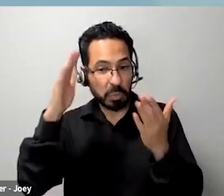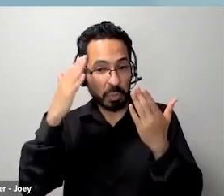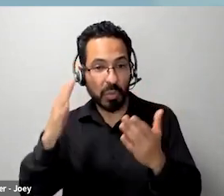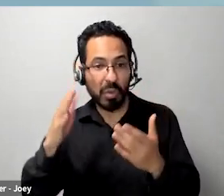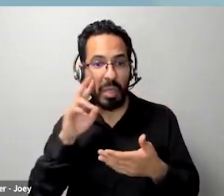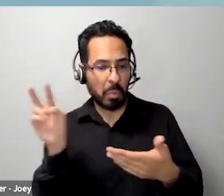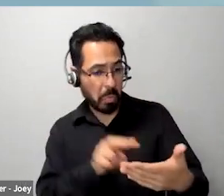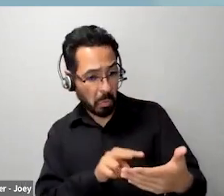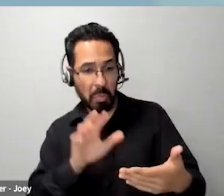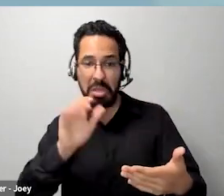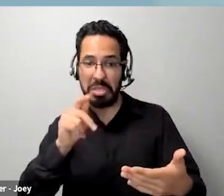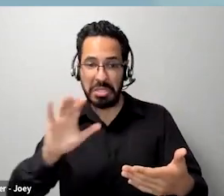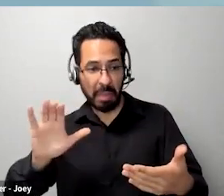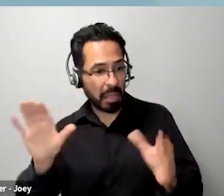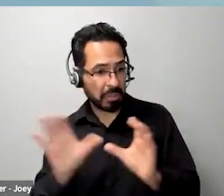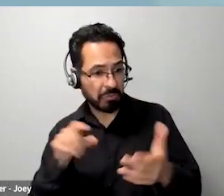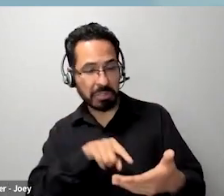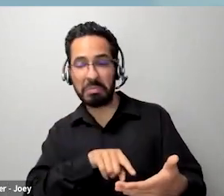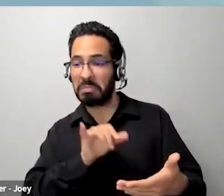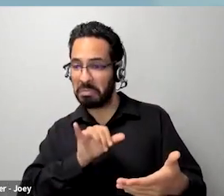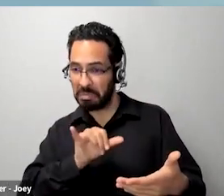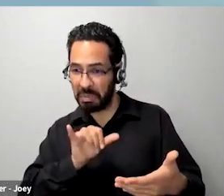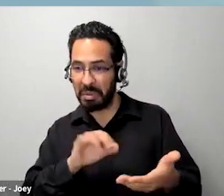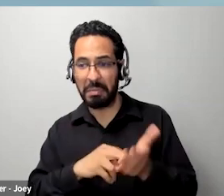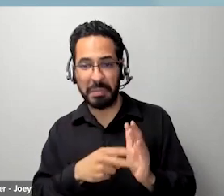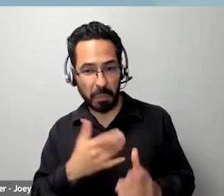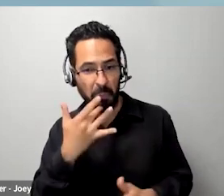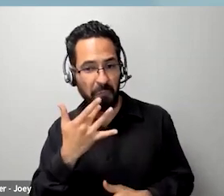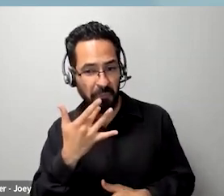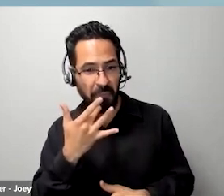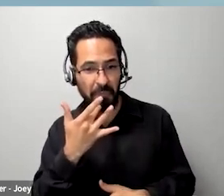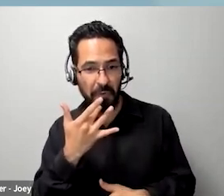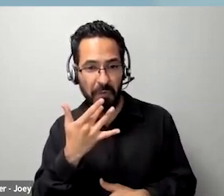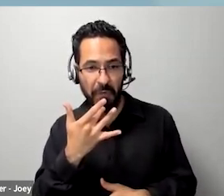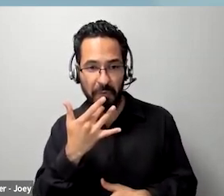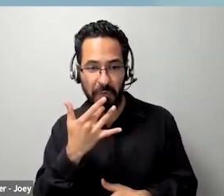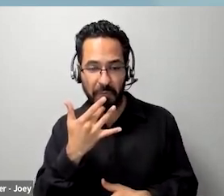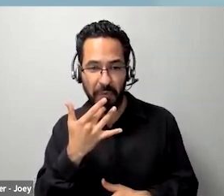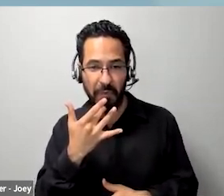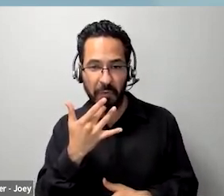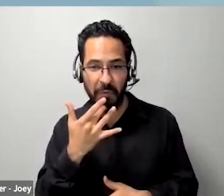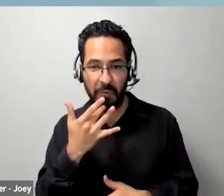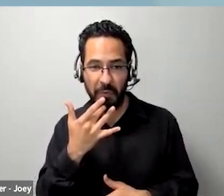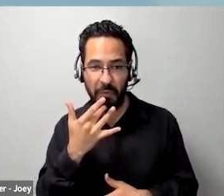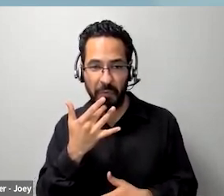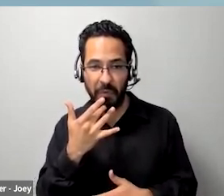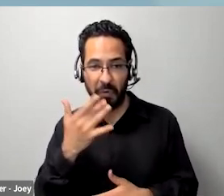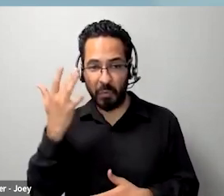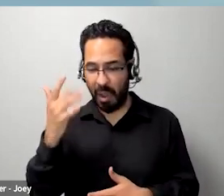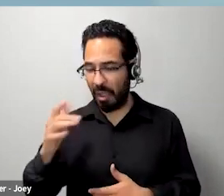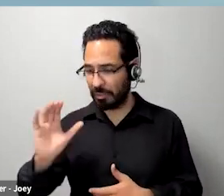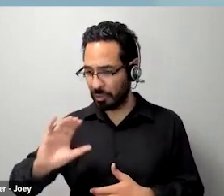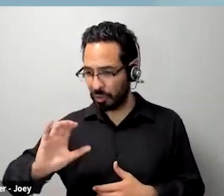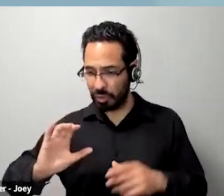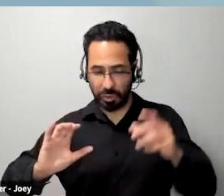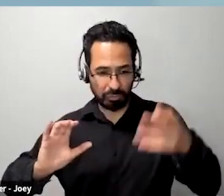they'll see that CPAC certification as a preferred in the job description. They'll do a search on that, and then right there,